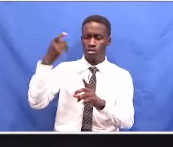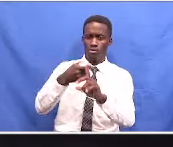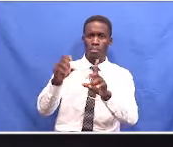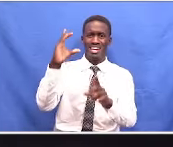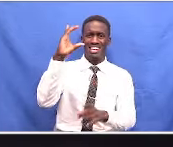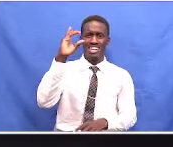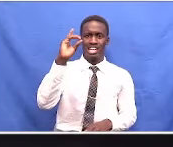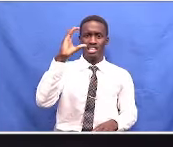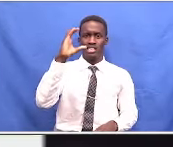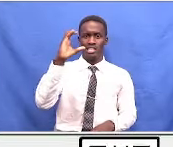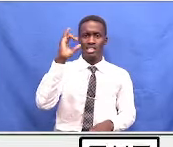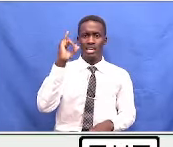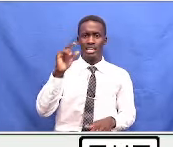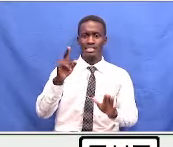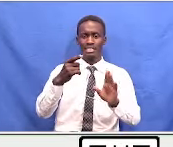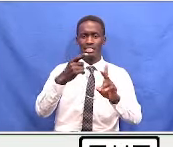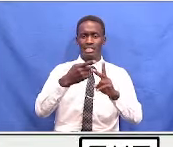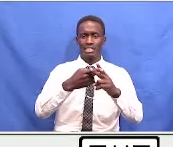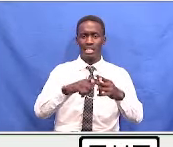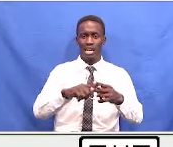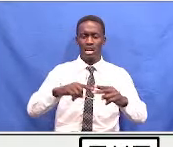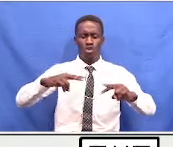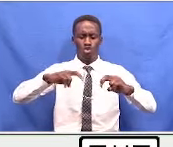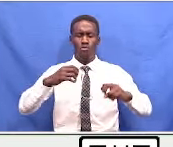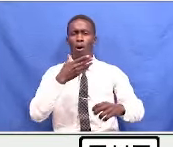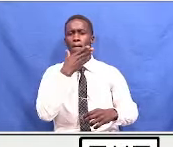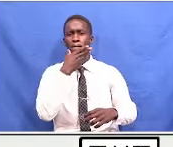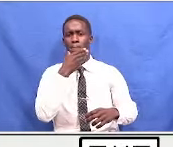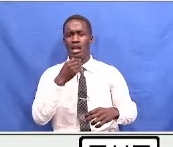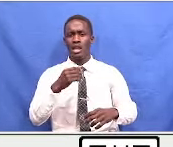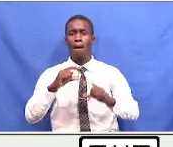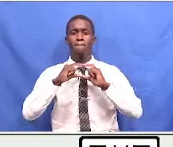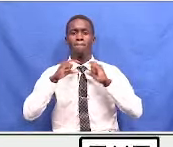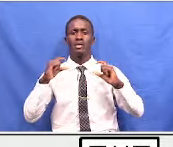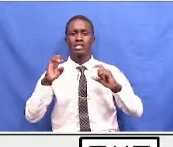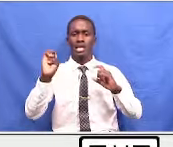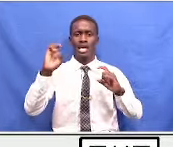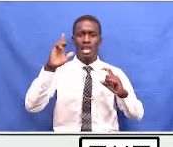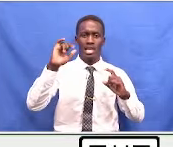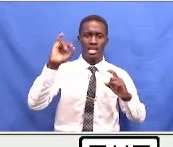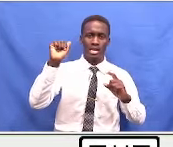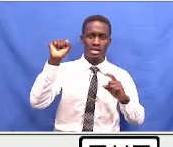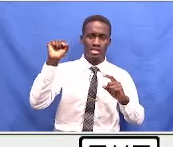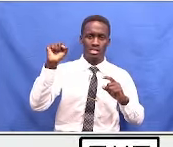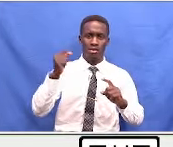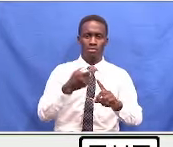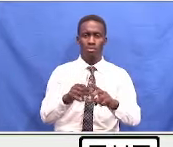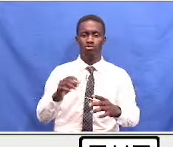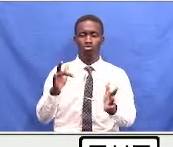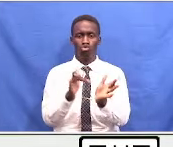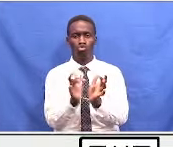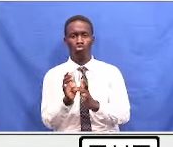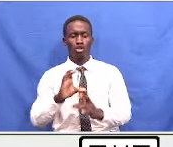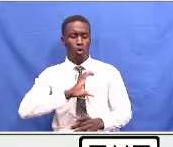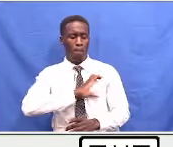criminal investigations have launched a manhunt for Pastor Elias Njau of Jesus Compassion Ministry Church for